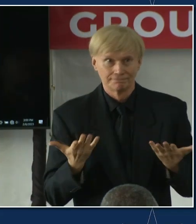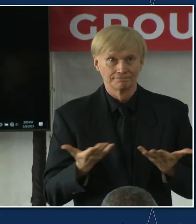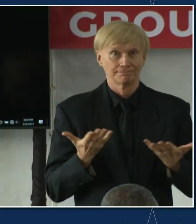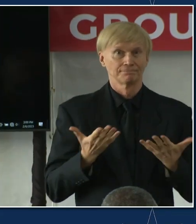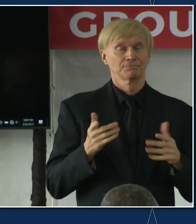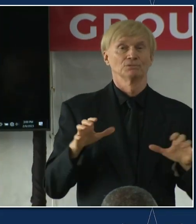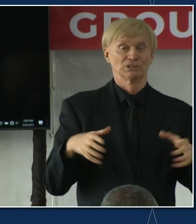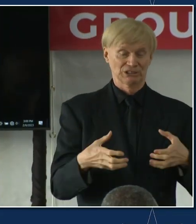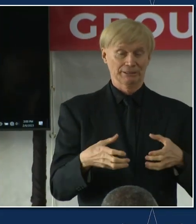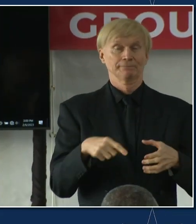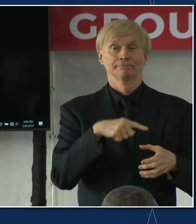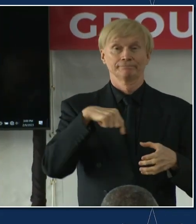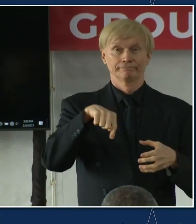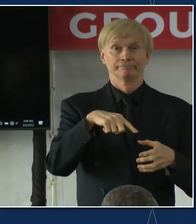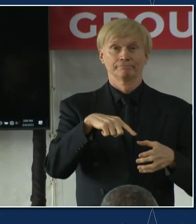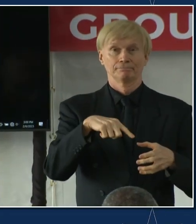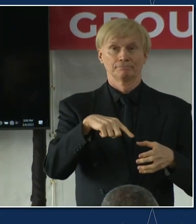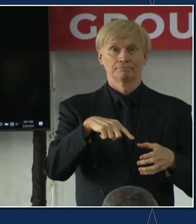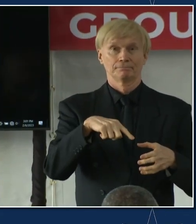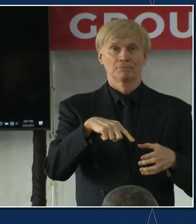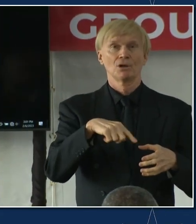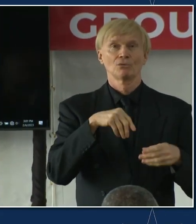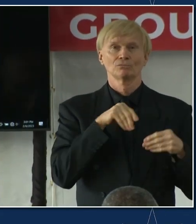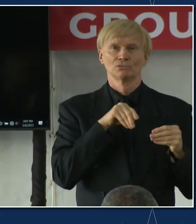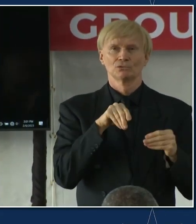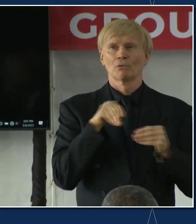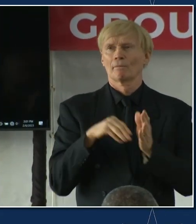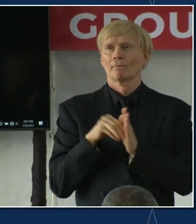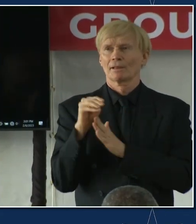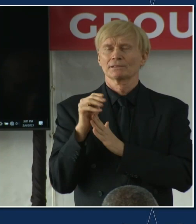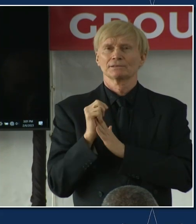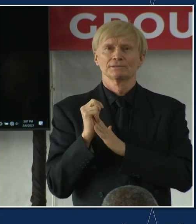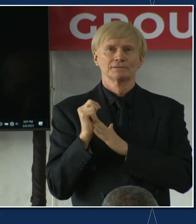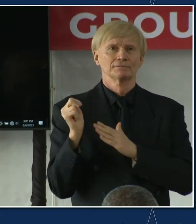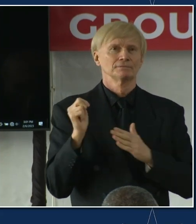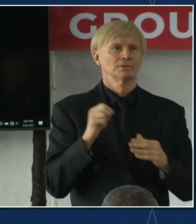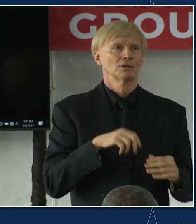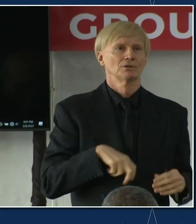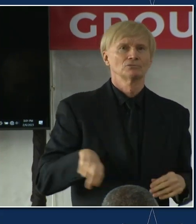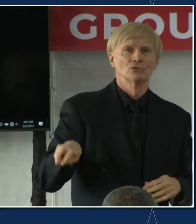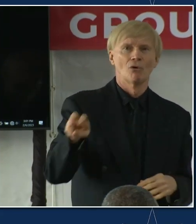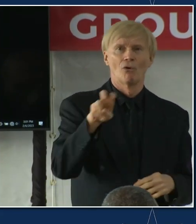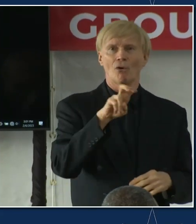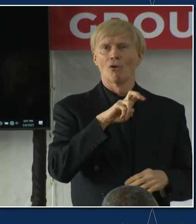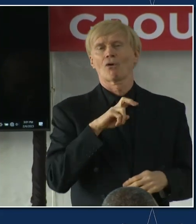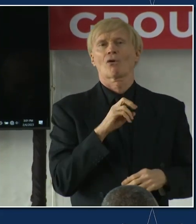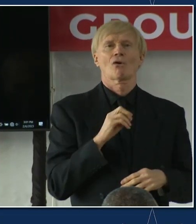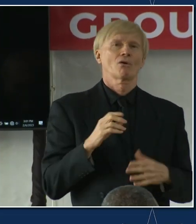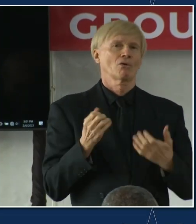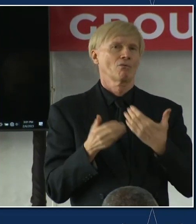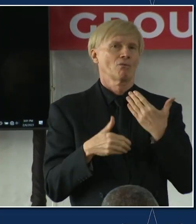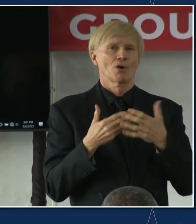Together as a team, we sold millions of albums, toured the world over,